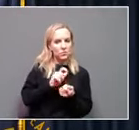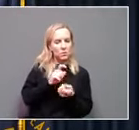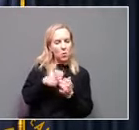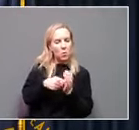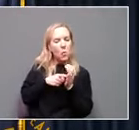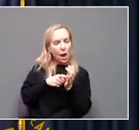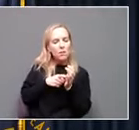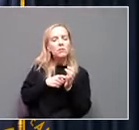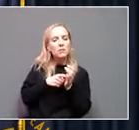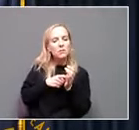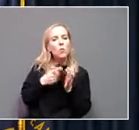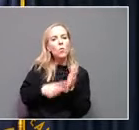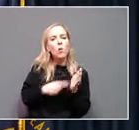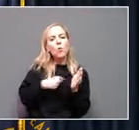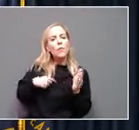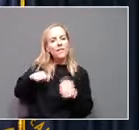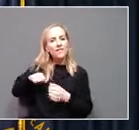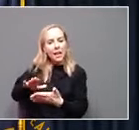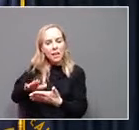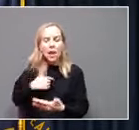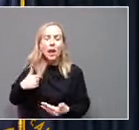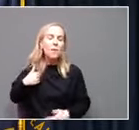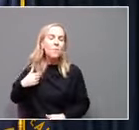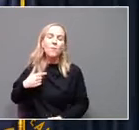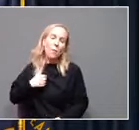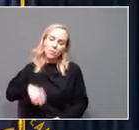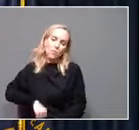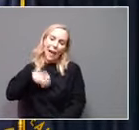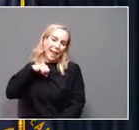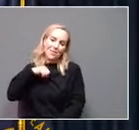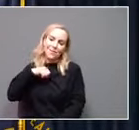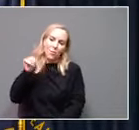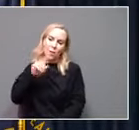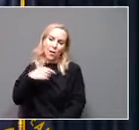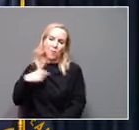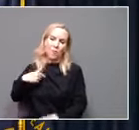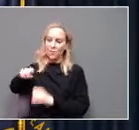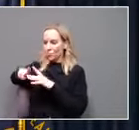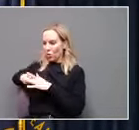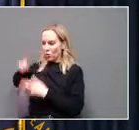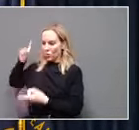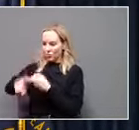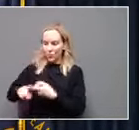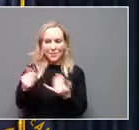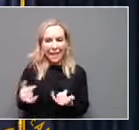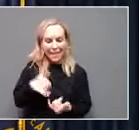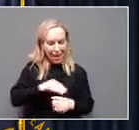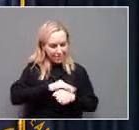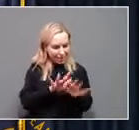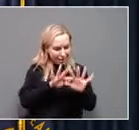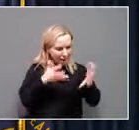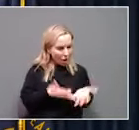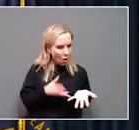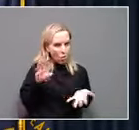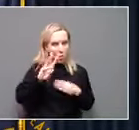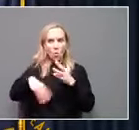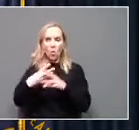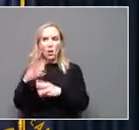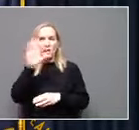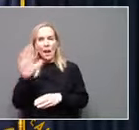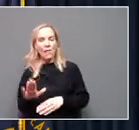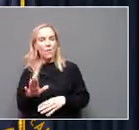on what we face. I'm proud of where we've come. A virus that the world had never seen, that there were